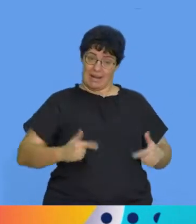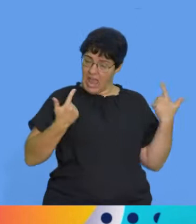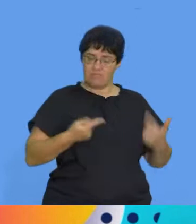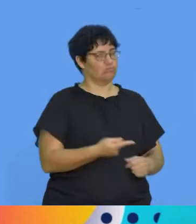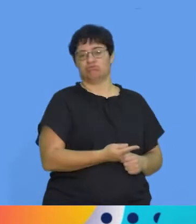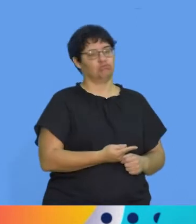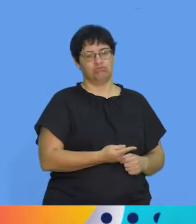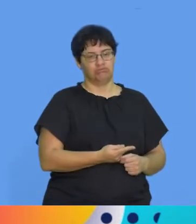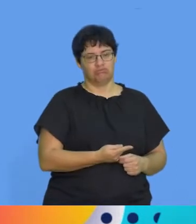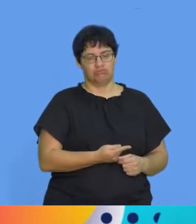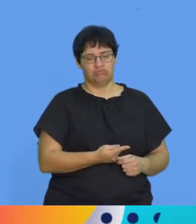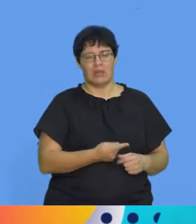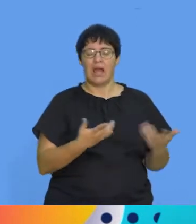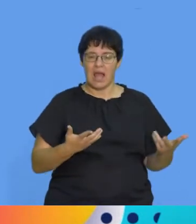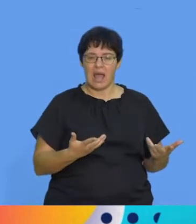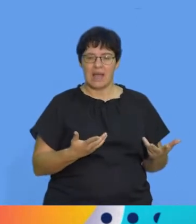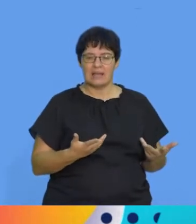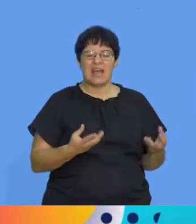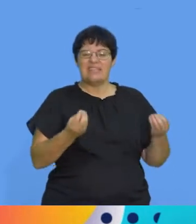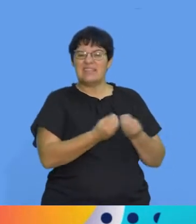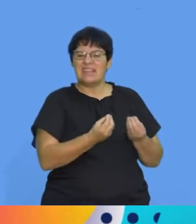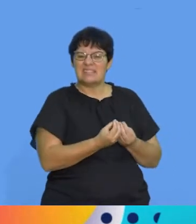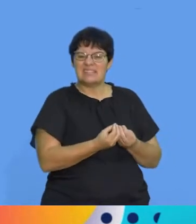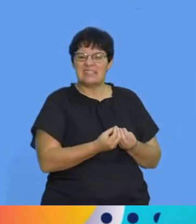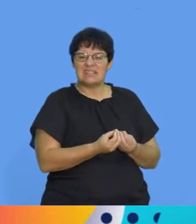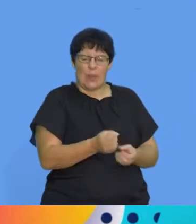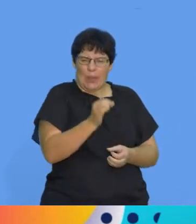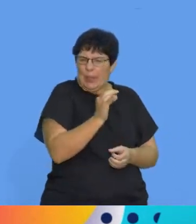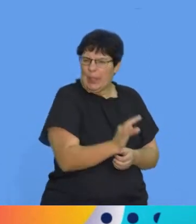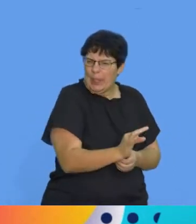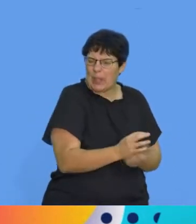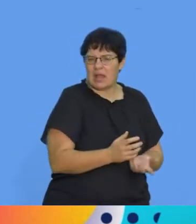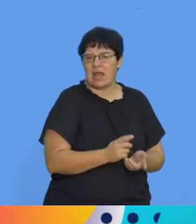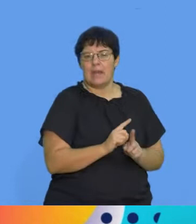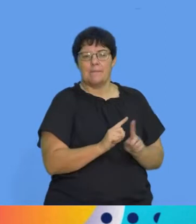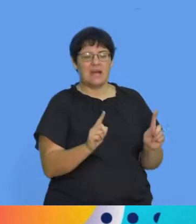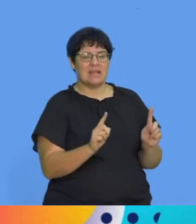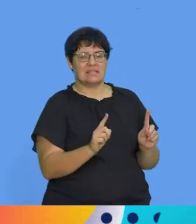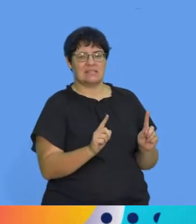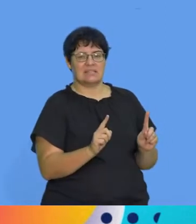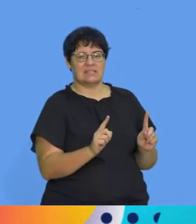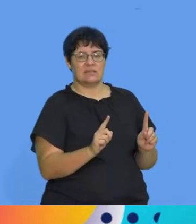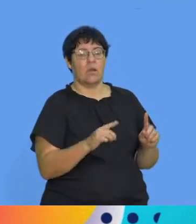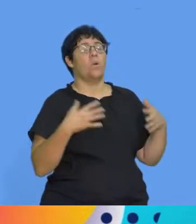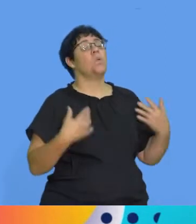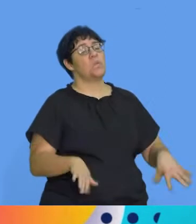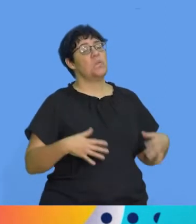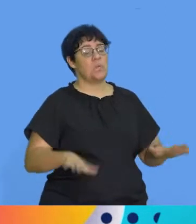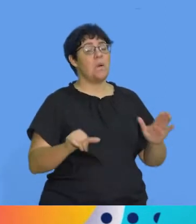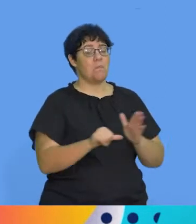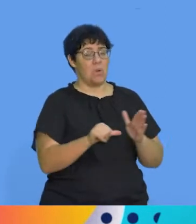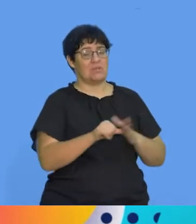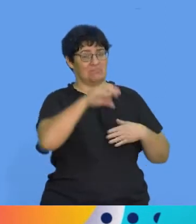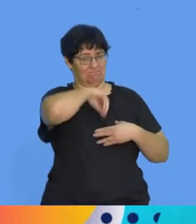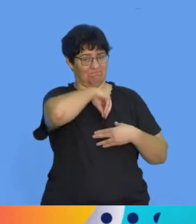They're also usually compounds or elements that are quite small, right? But they play a very, very vital part in our